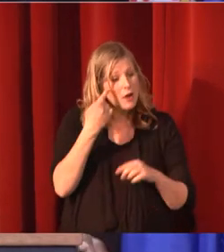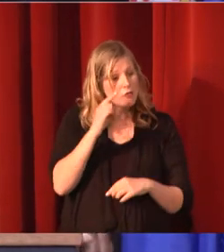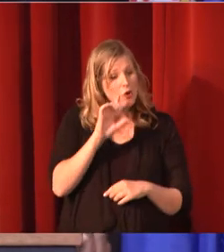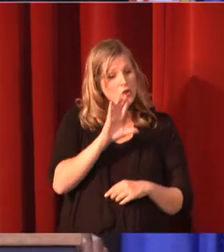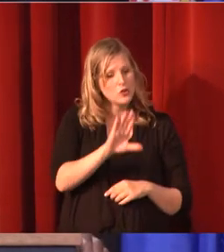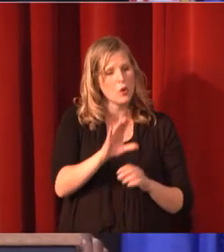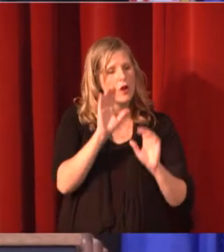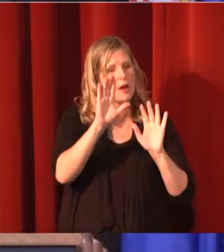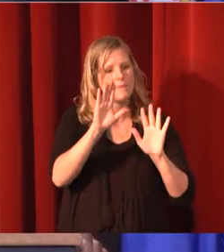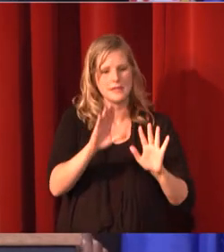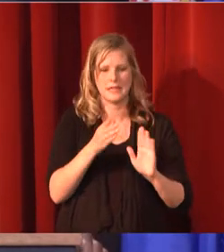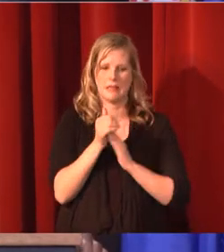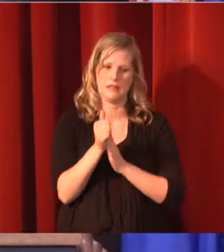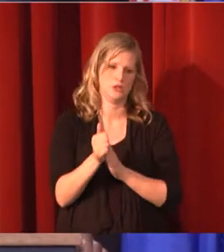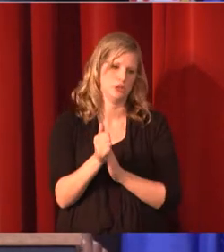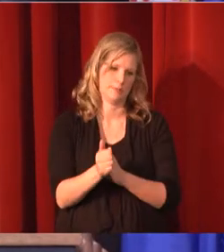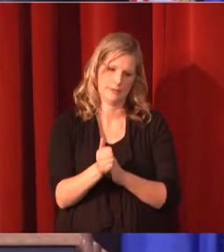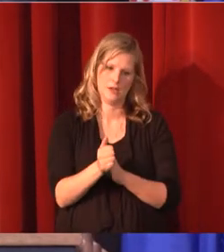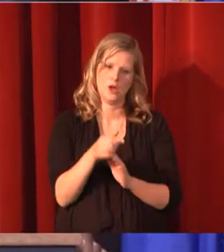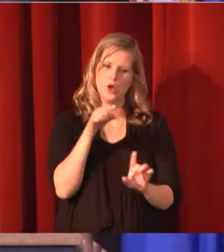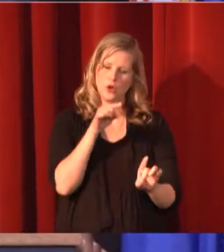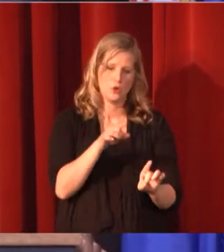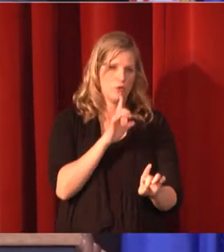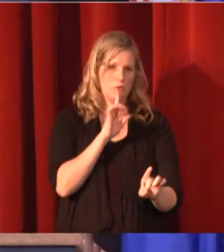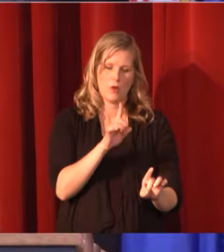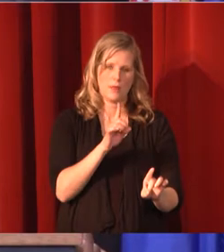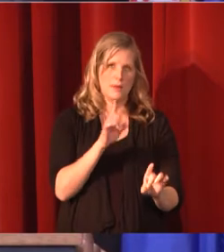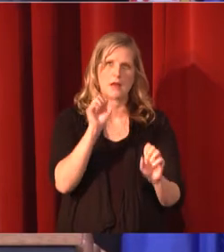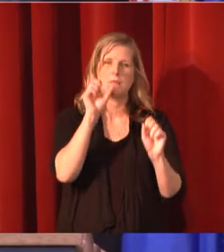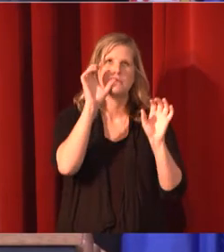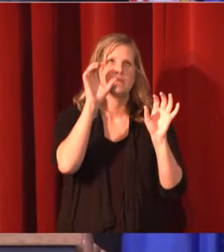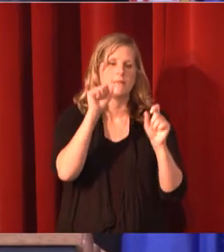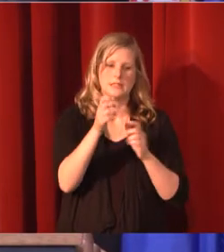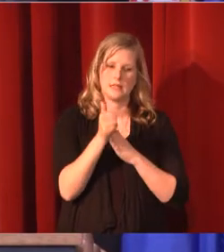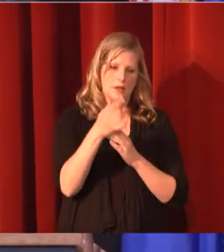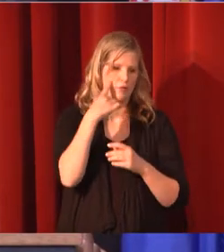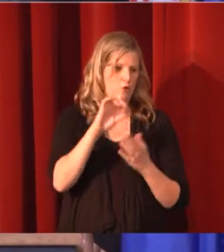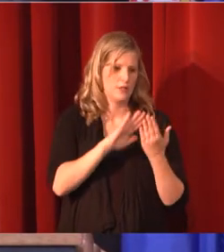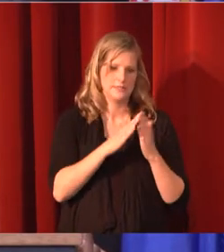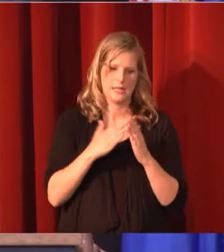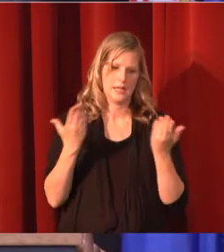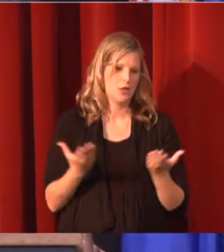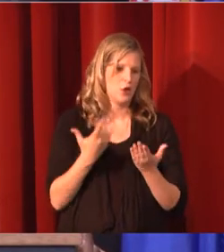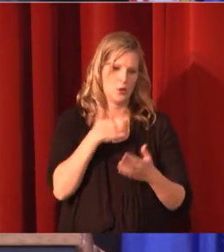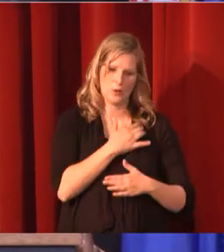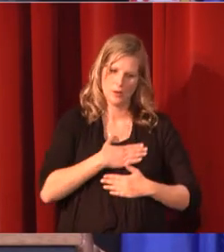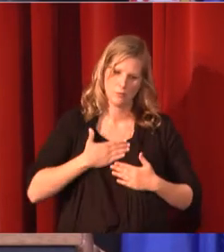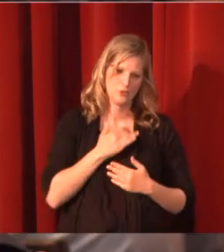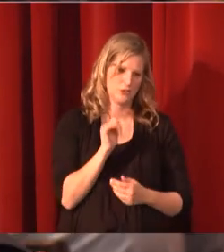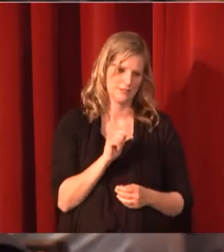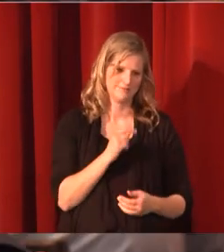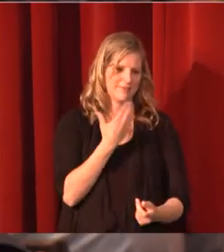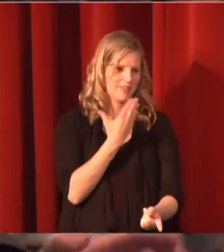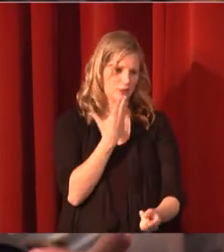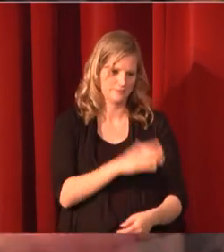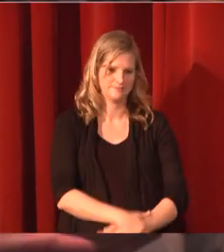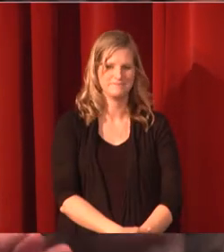incredible leadership you have been an incredible leader for our city and we greatly appreciate it